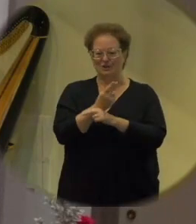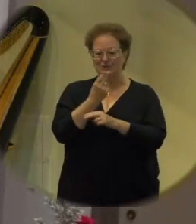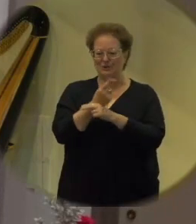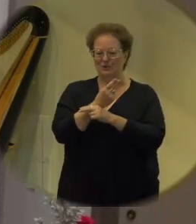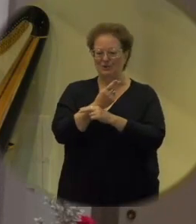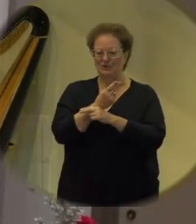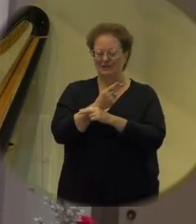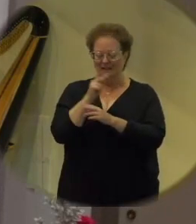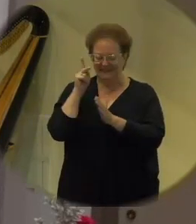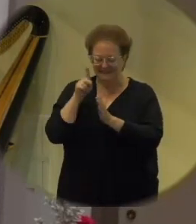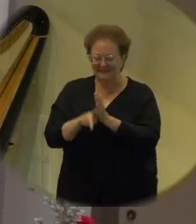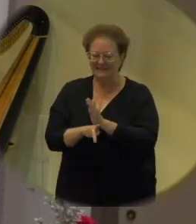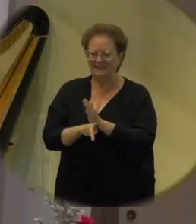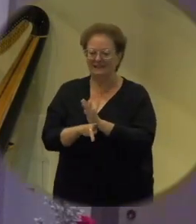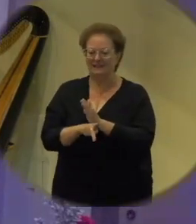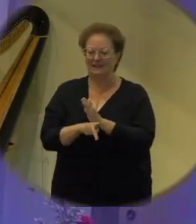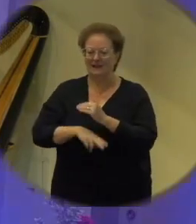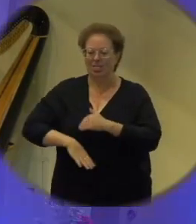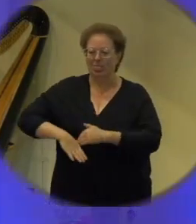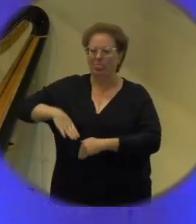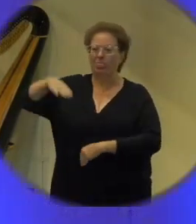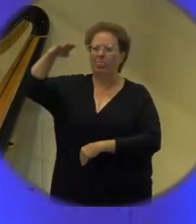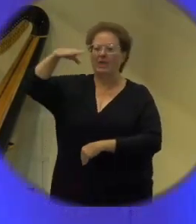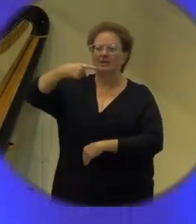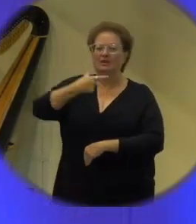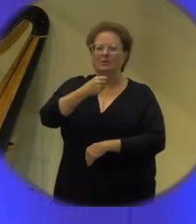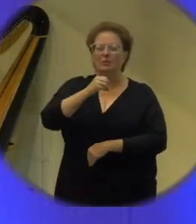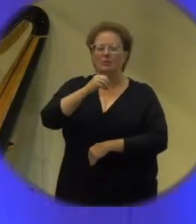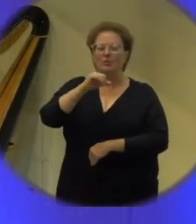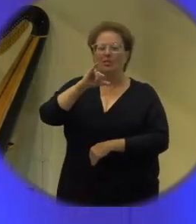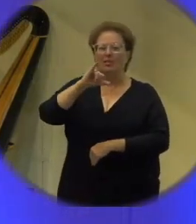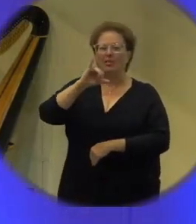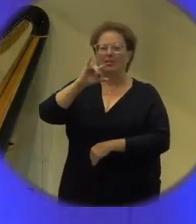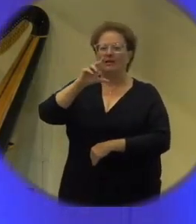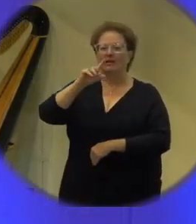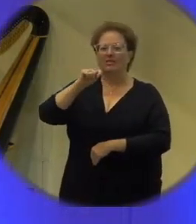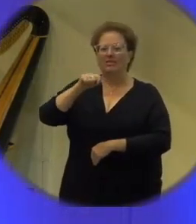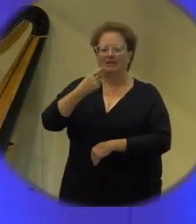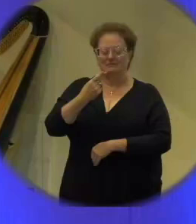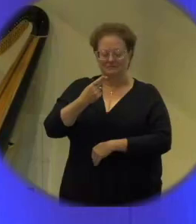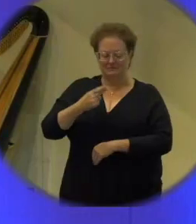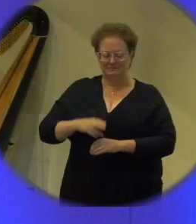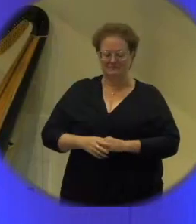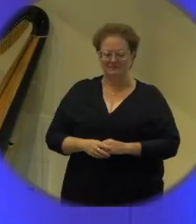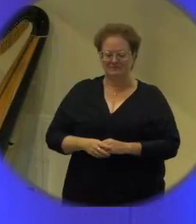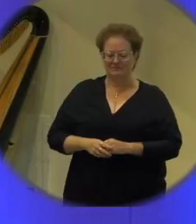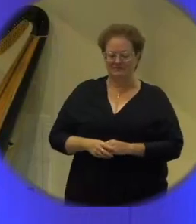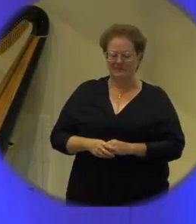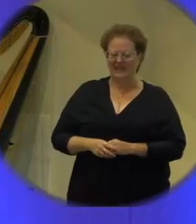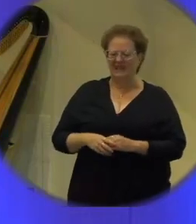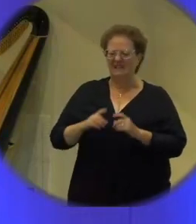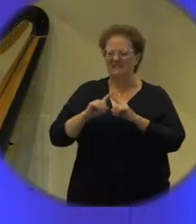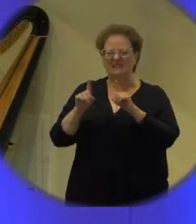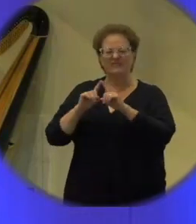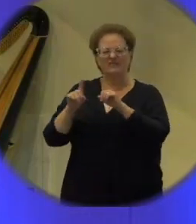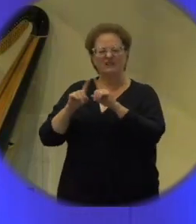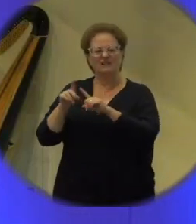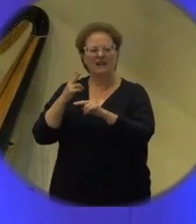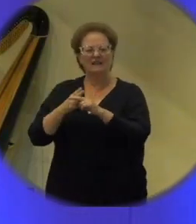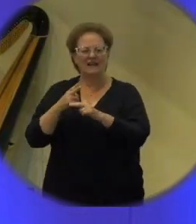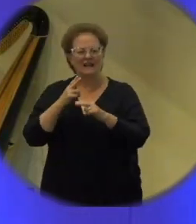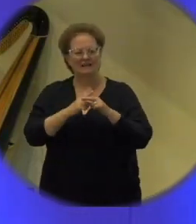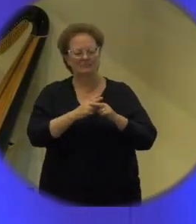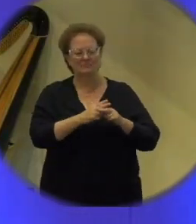took down Goliath. Wow. John Mark. Paul rejected him. Timothy had ulcers. He worried a lot. Hosea's wife